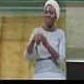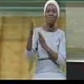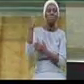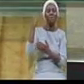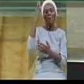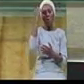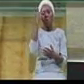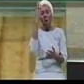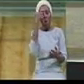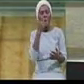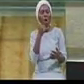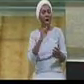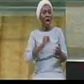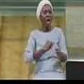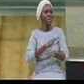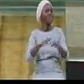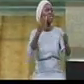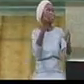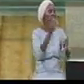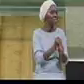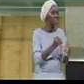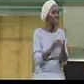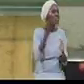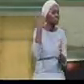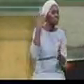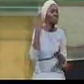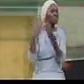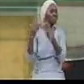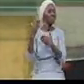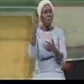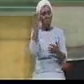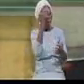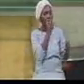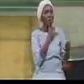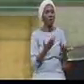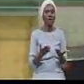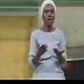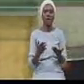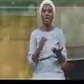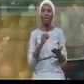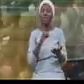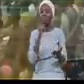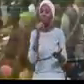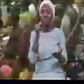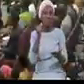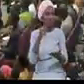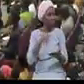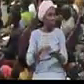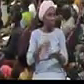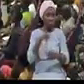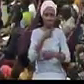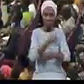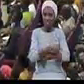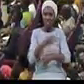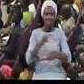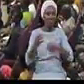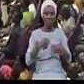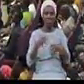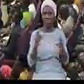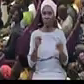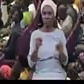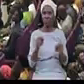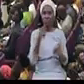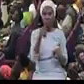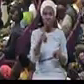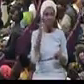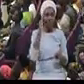in the past? Why didn't this come to me in the past? It says, it's not the day for complaining. You will not complain.